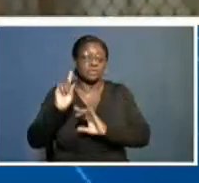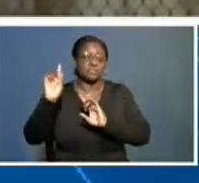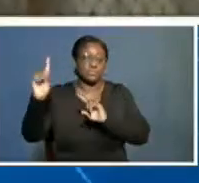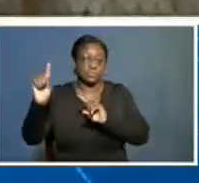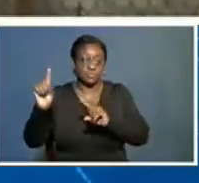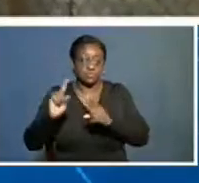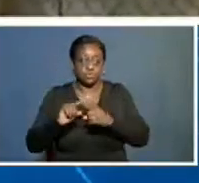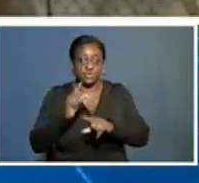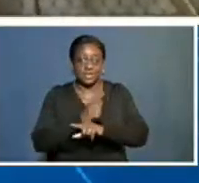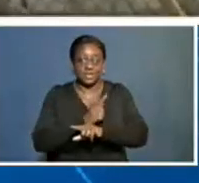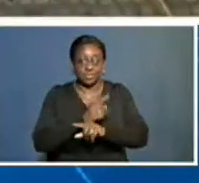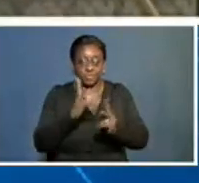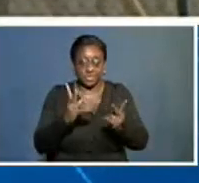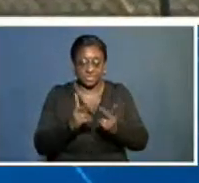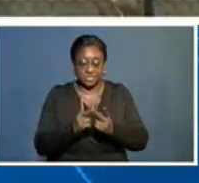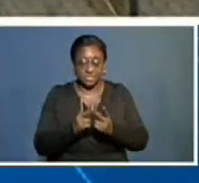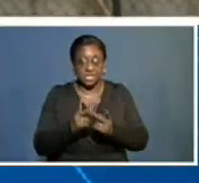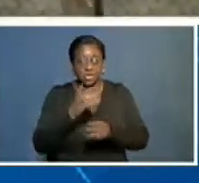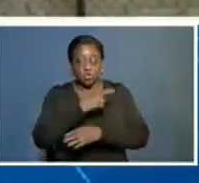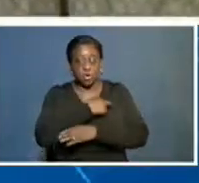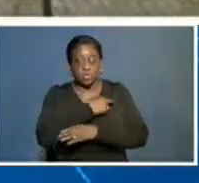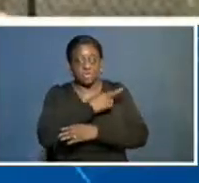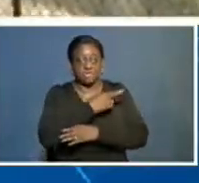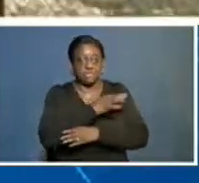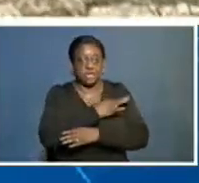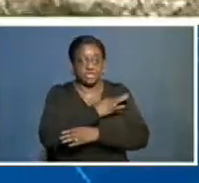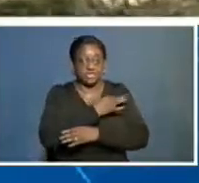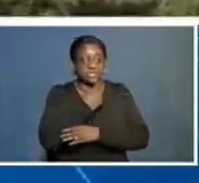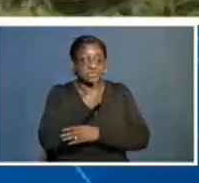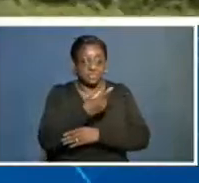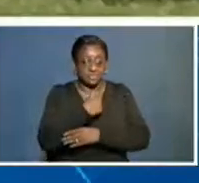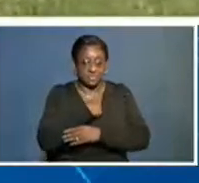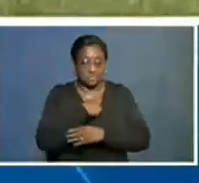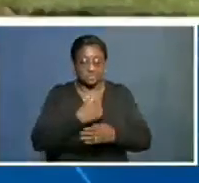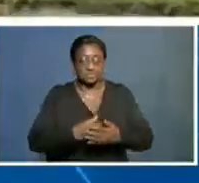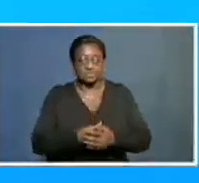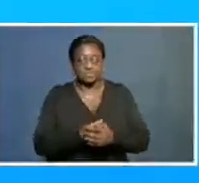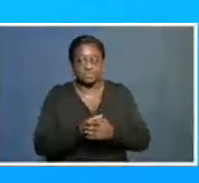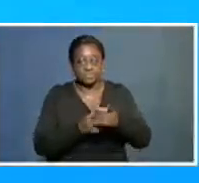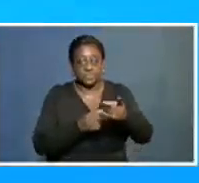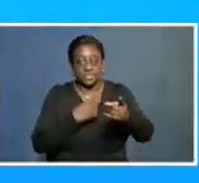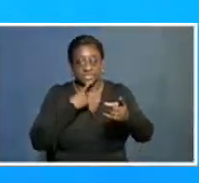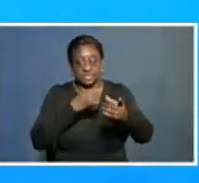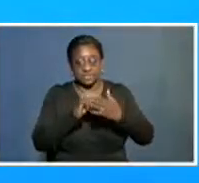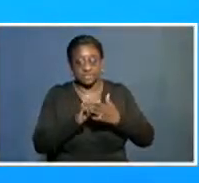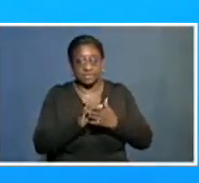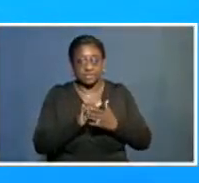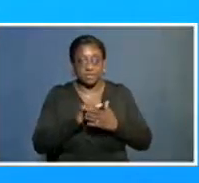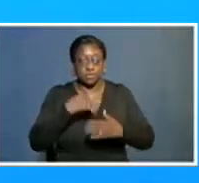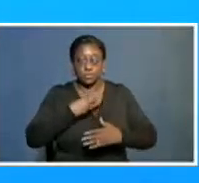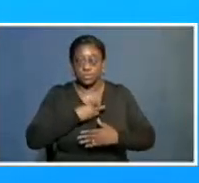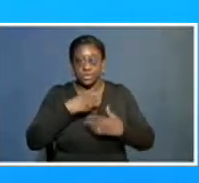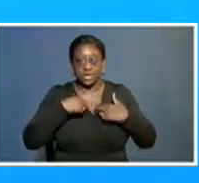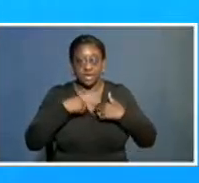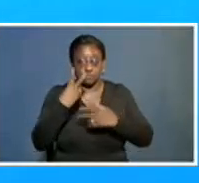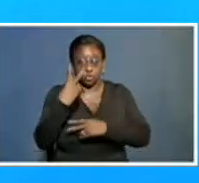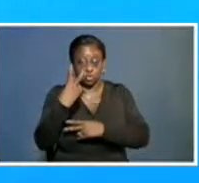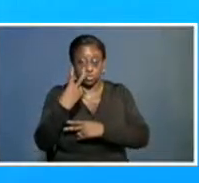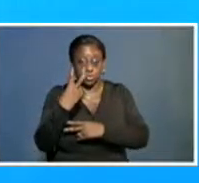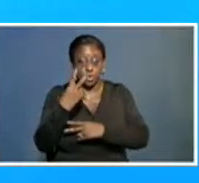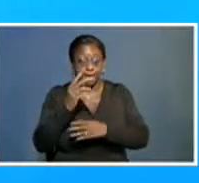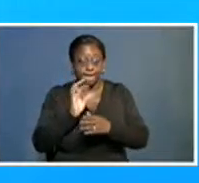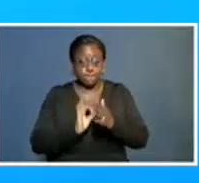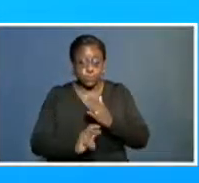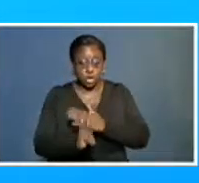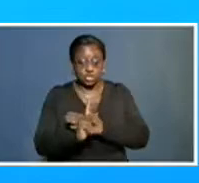office. Labor Director Robert Ferguson has added details. We have a company what has said to us they have two major projects